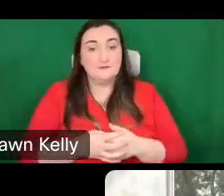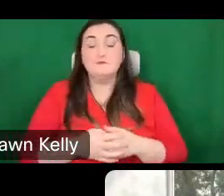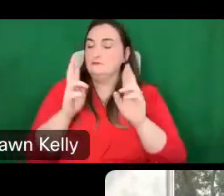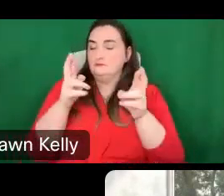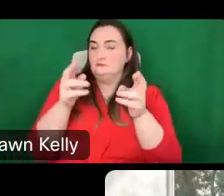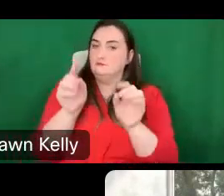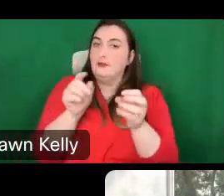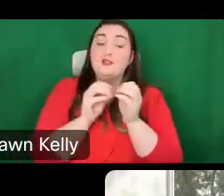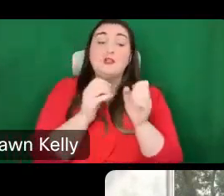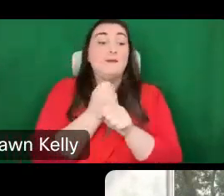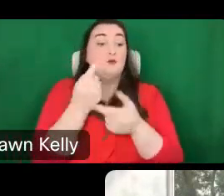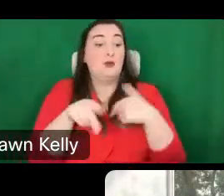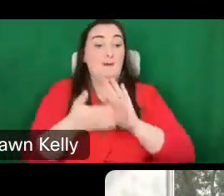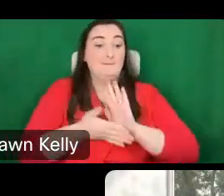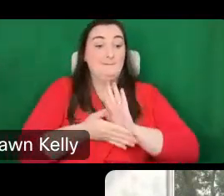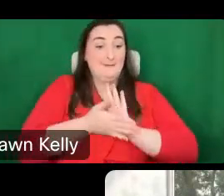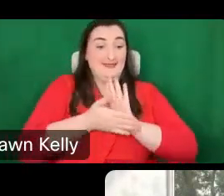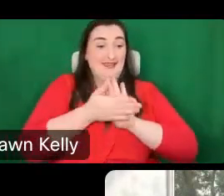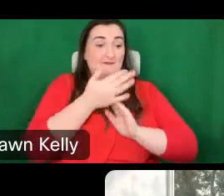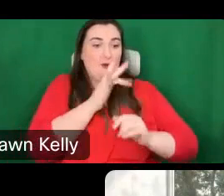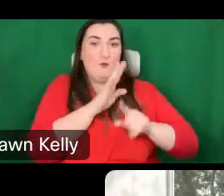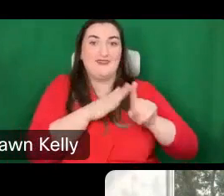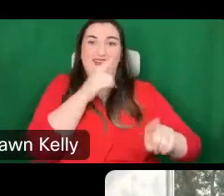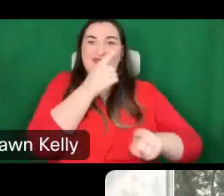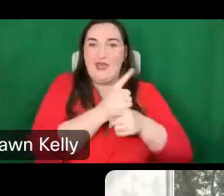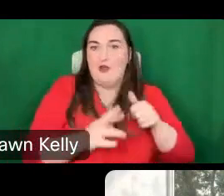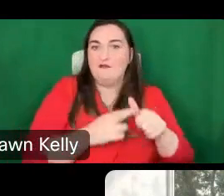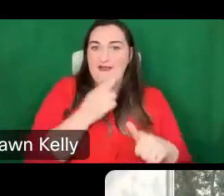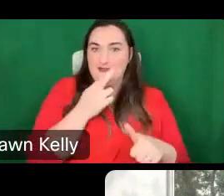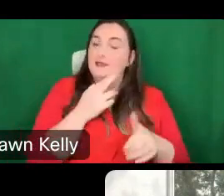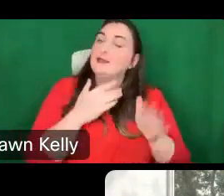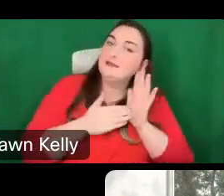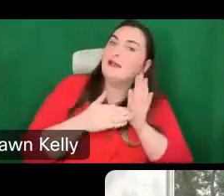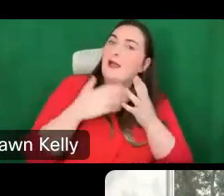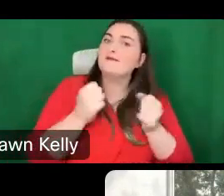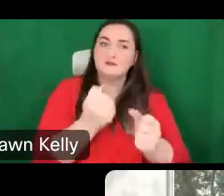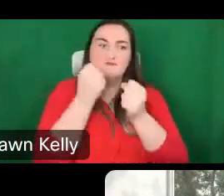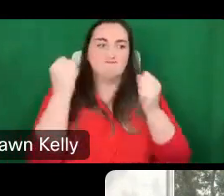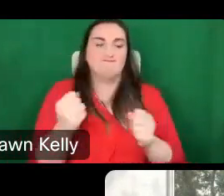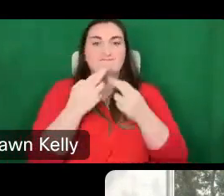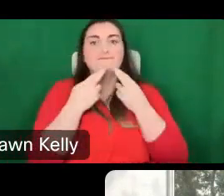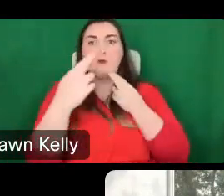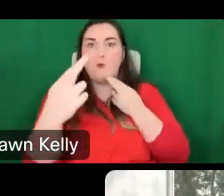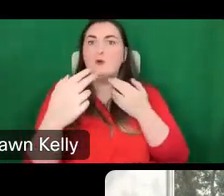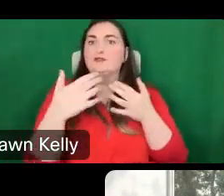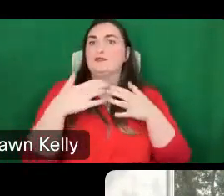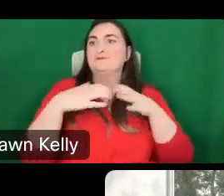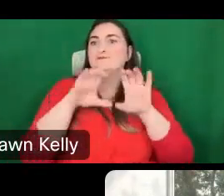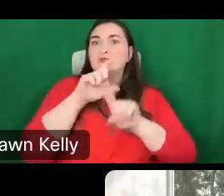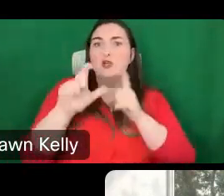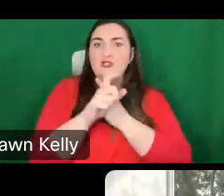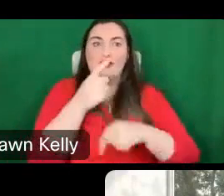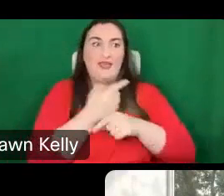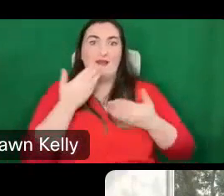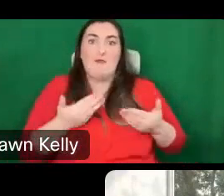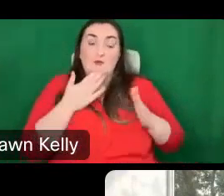there about the fact that we're building on what's already there. You know, that there is a very strong reporting culture and structure in place at the moment, so it's building on